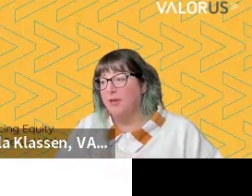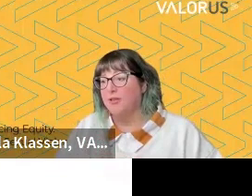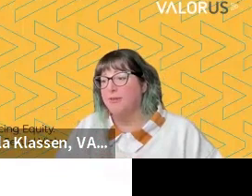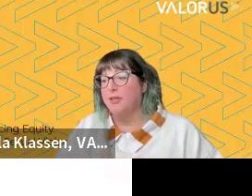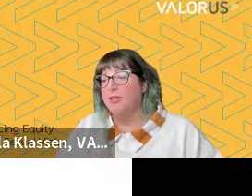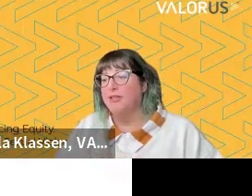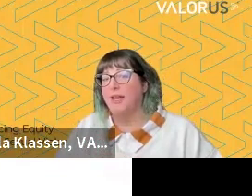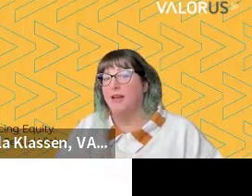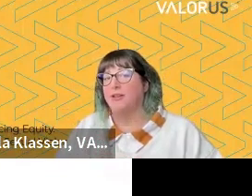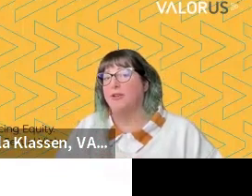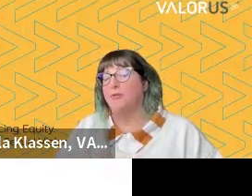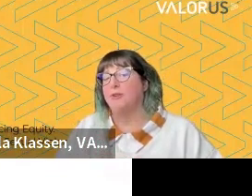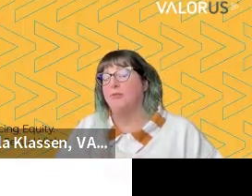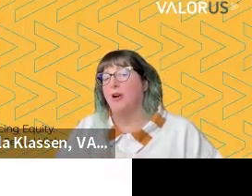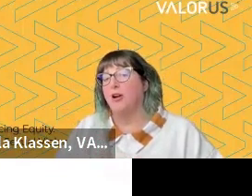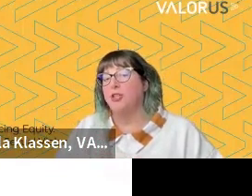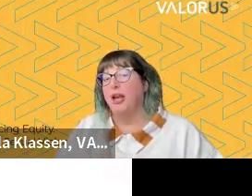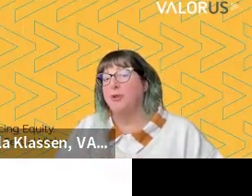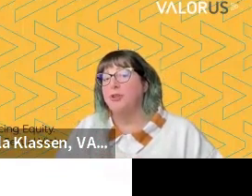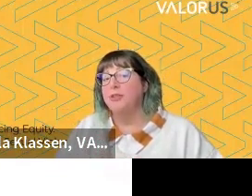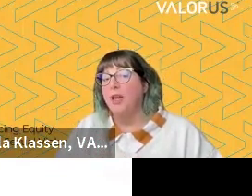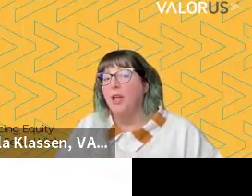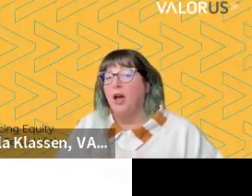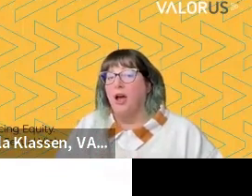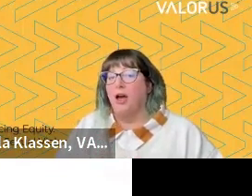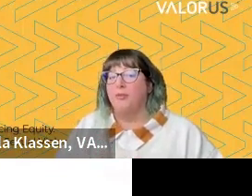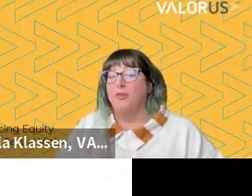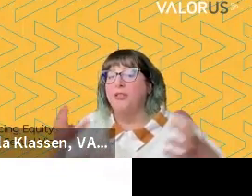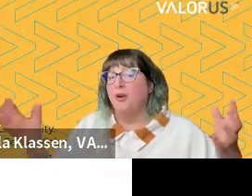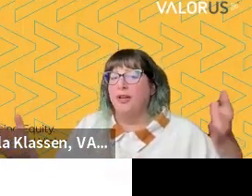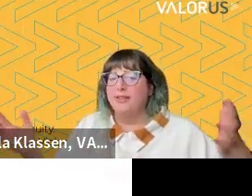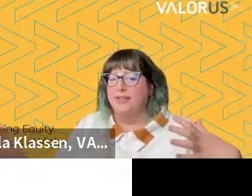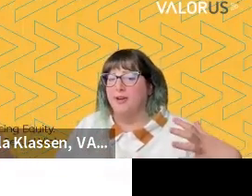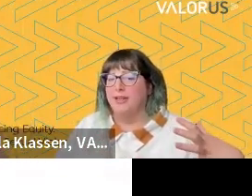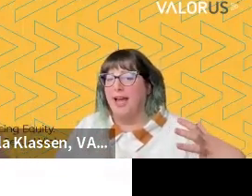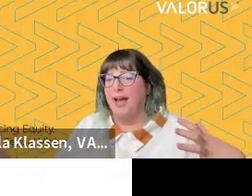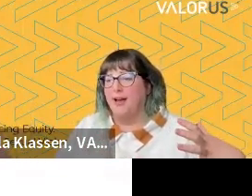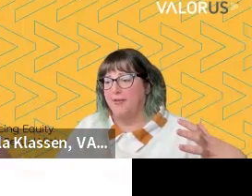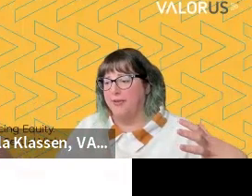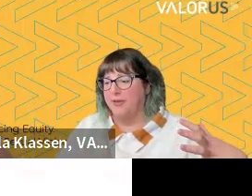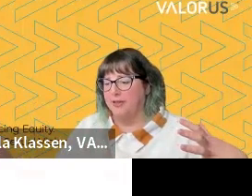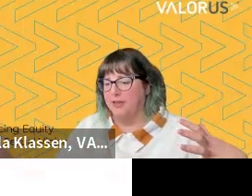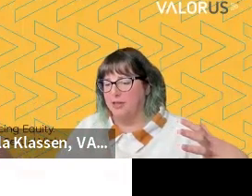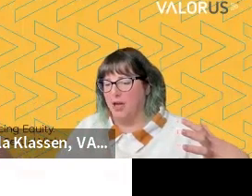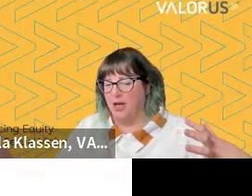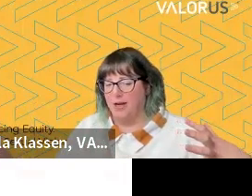of developmental disabilities and in terms of their ARC chapters. So they don't necessarily